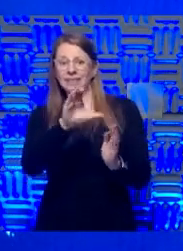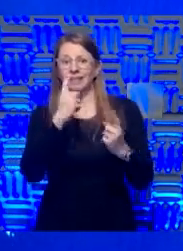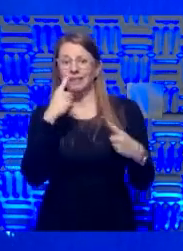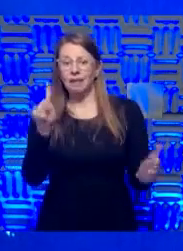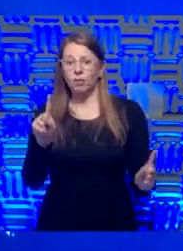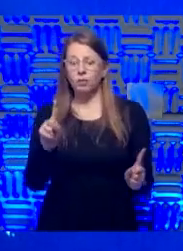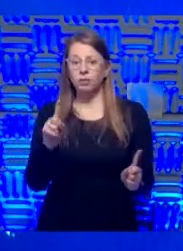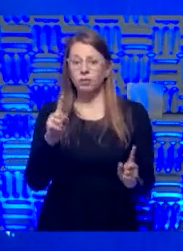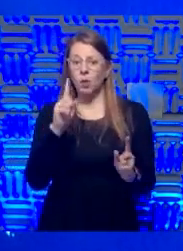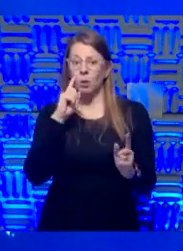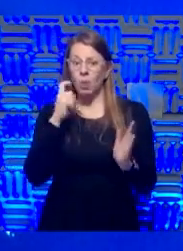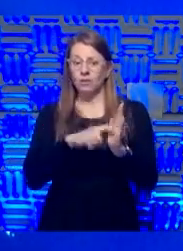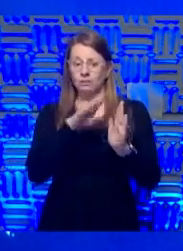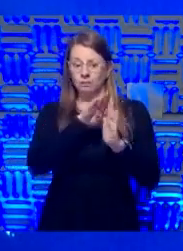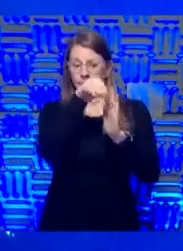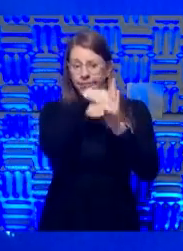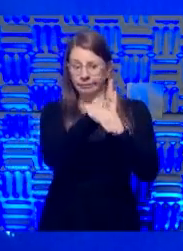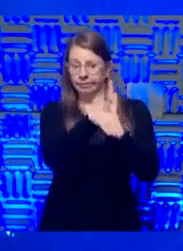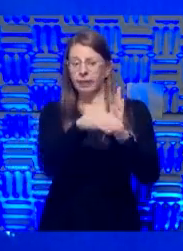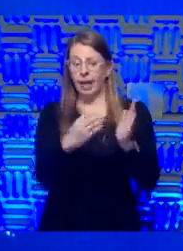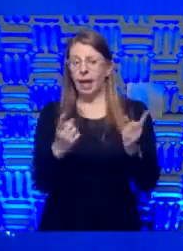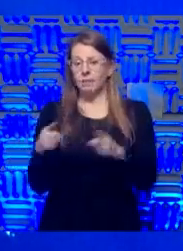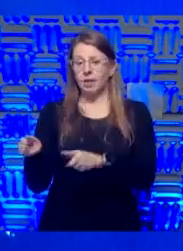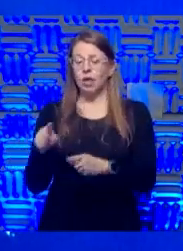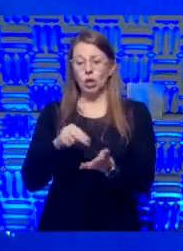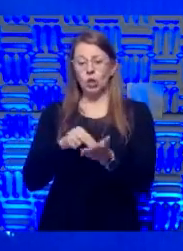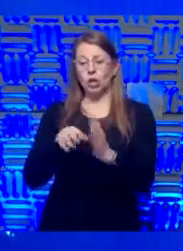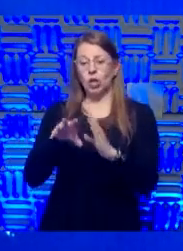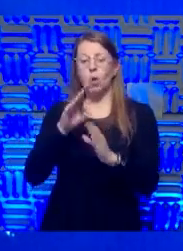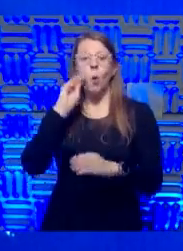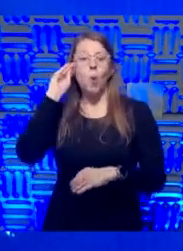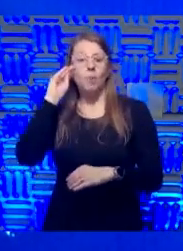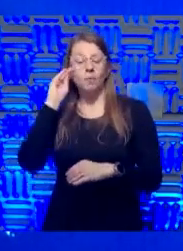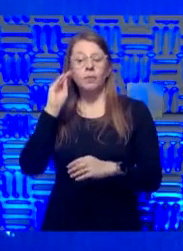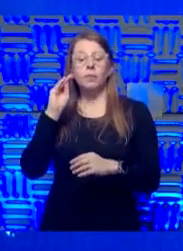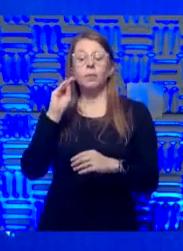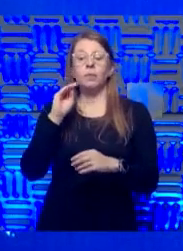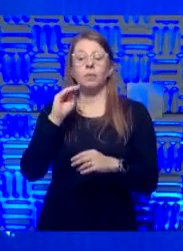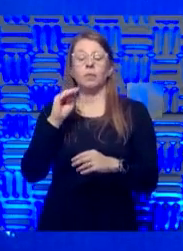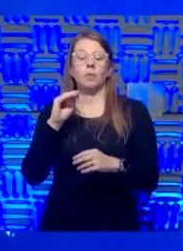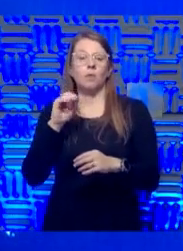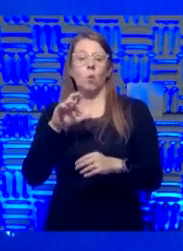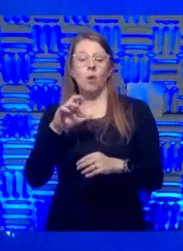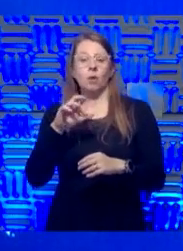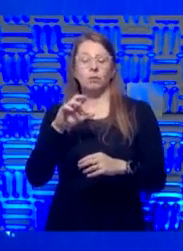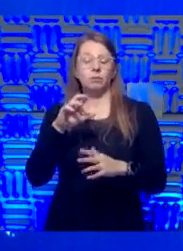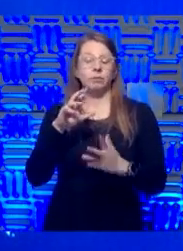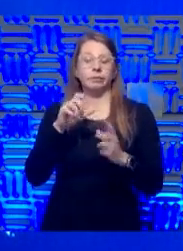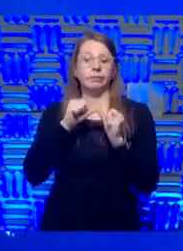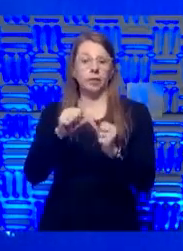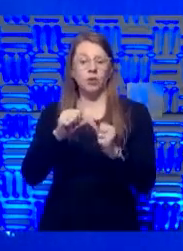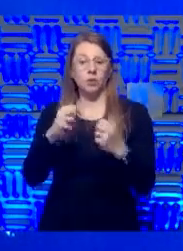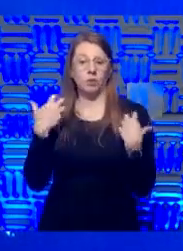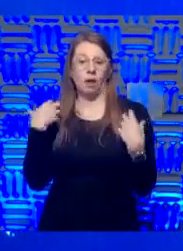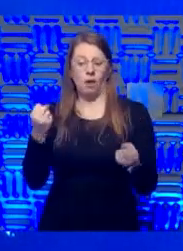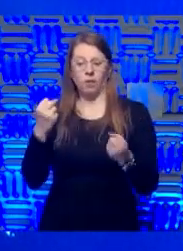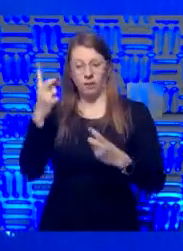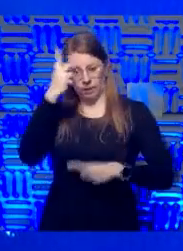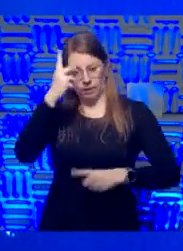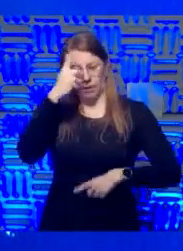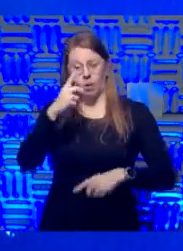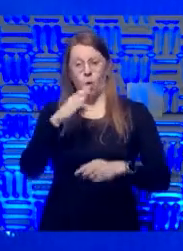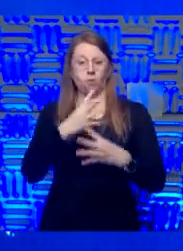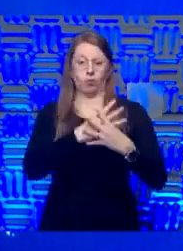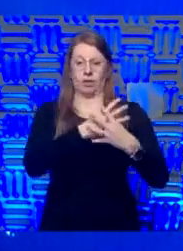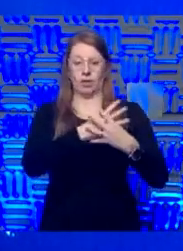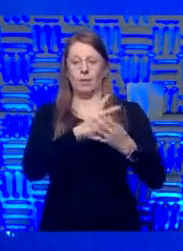point. As we stay out of nursing homes with this disease or chronic care facilities or prisons, then we will have less impact